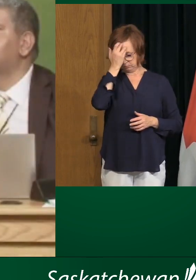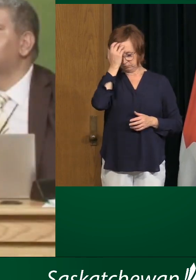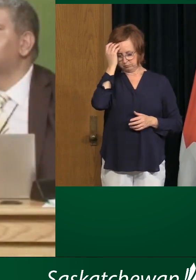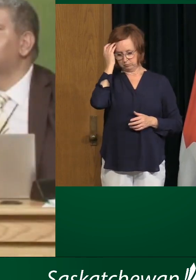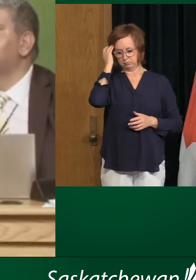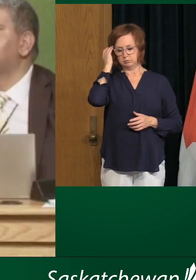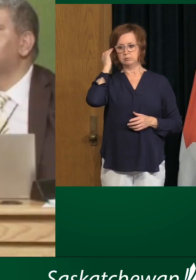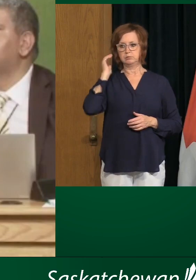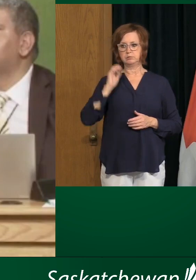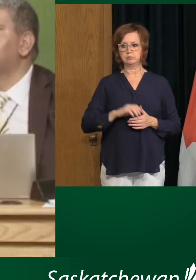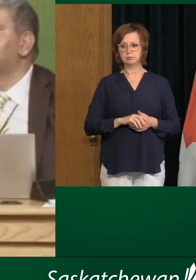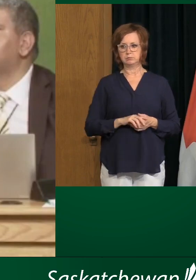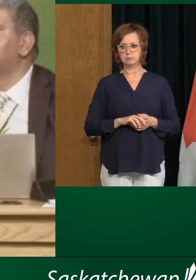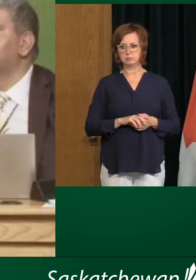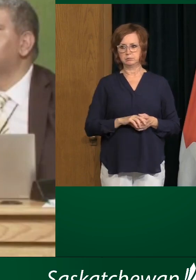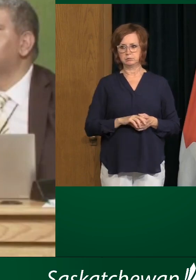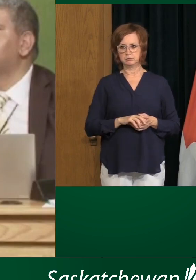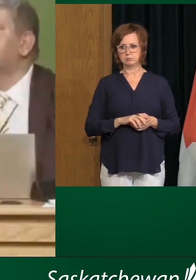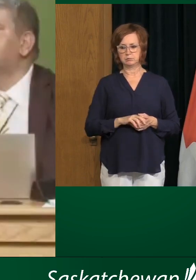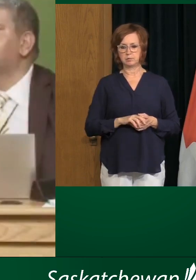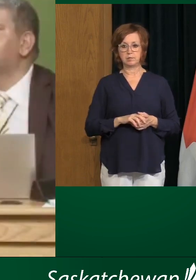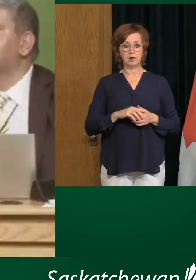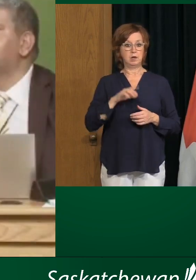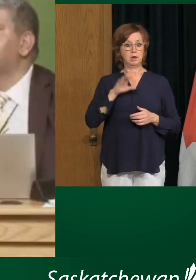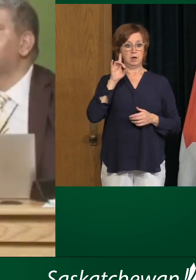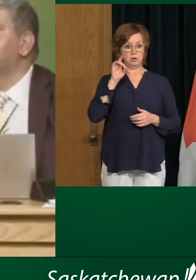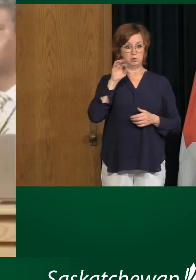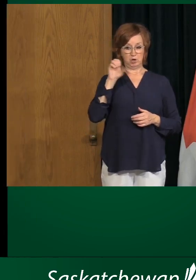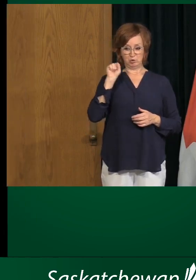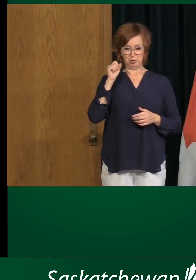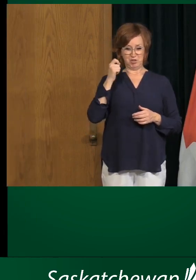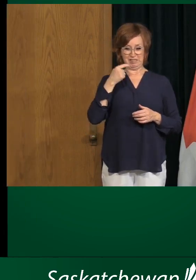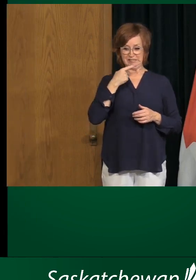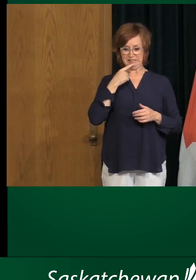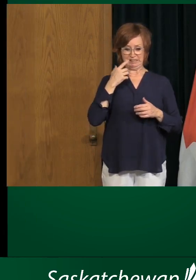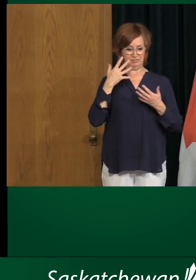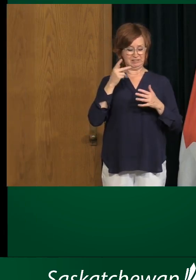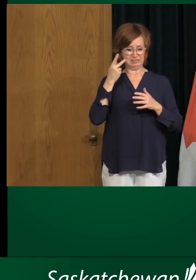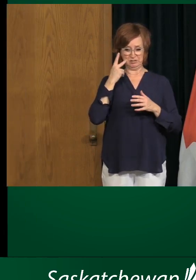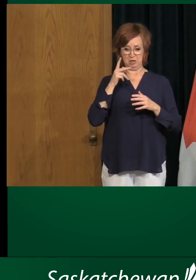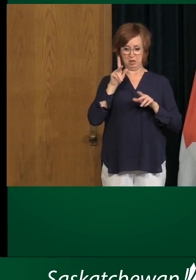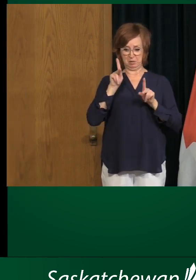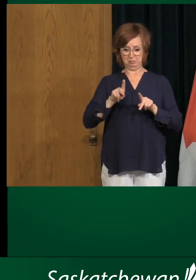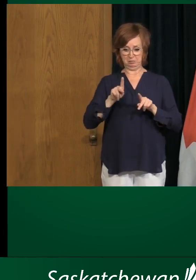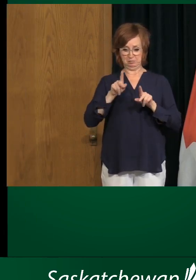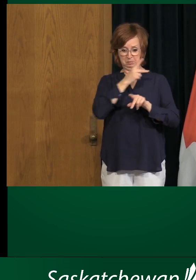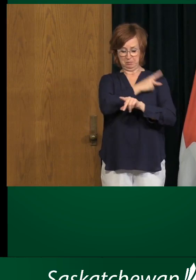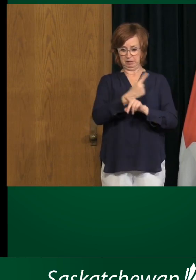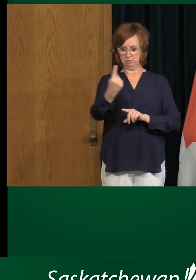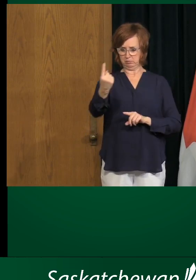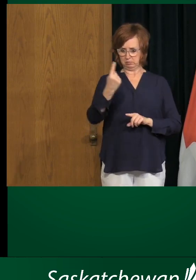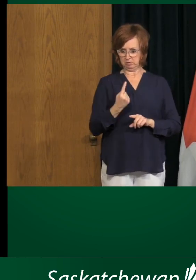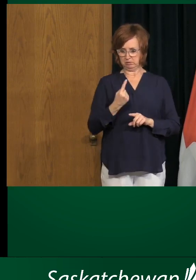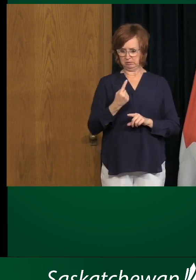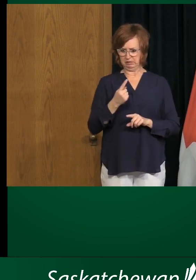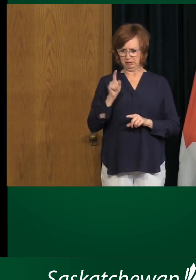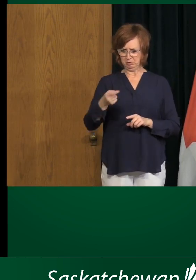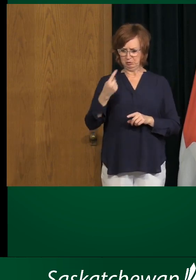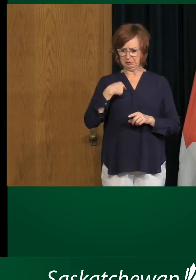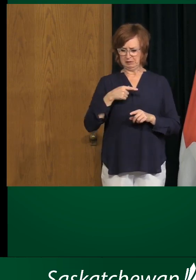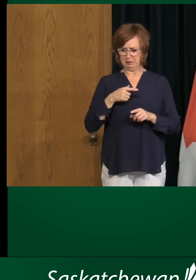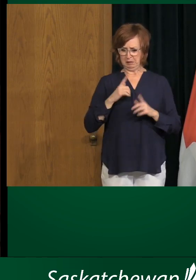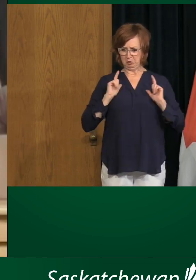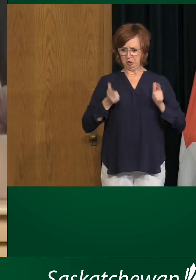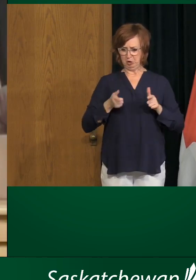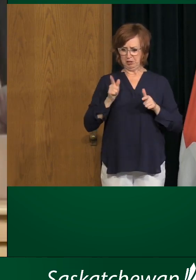patient has declined because of the wait in these services. I was wondering if we could have a little bit more detail about that, about how often